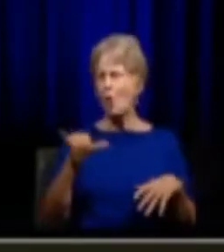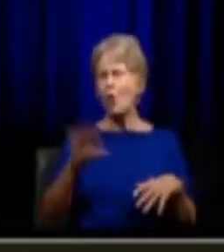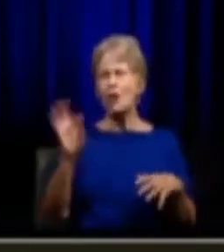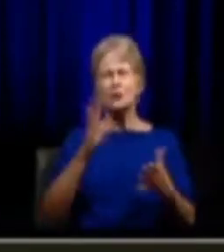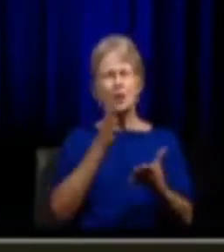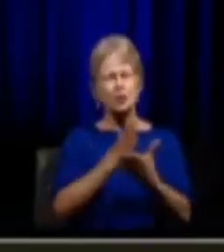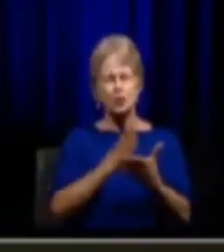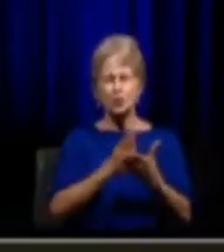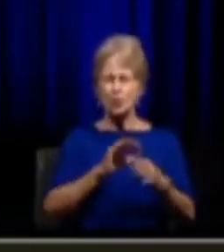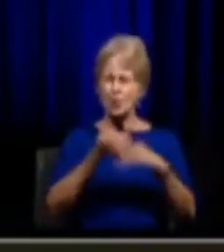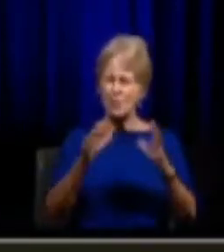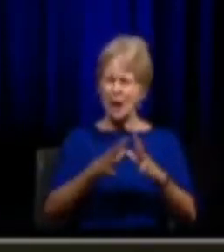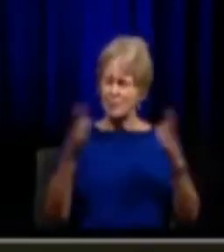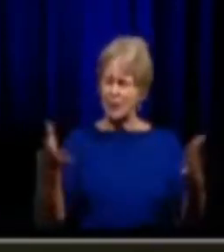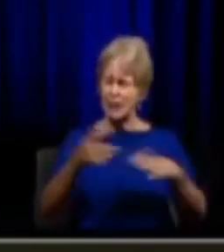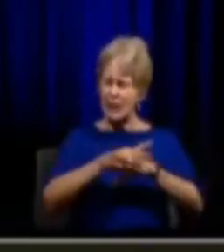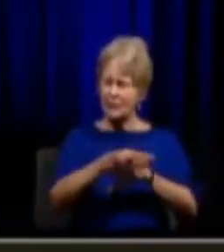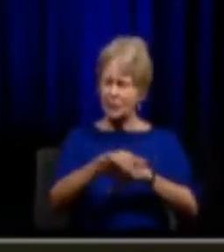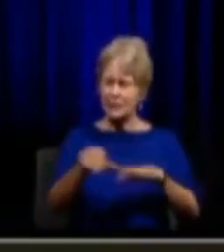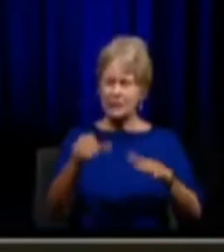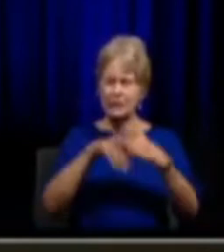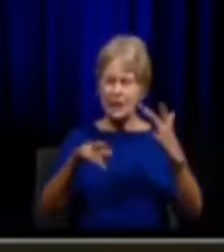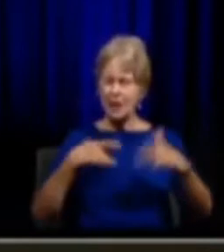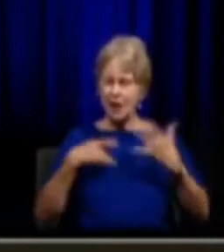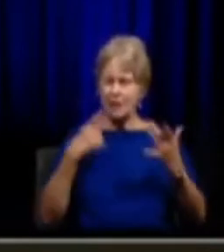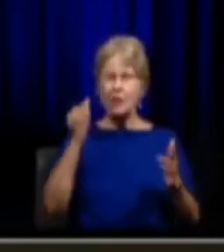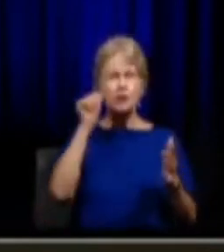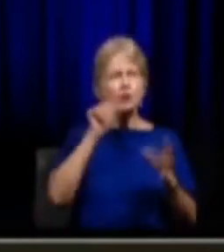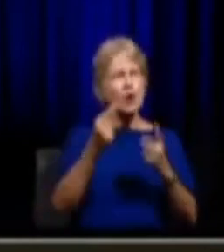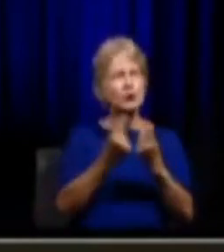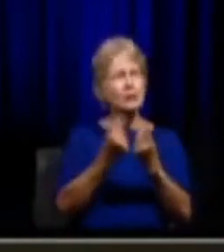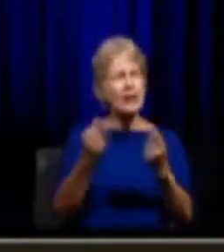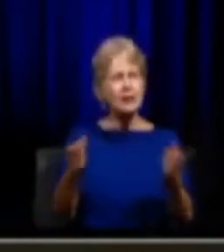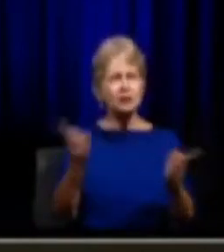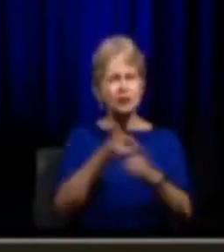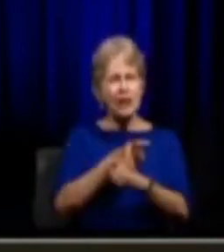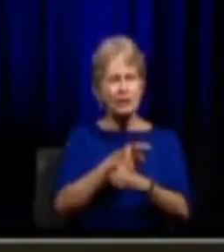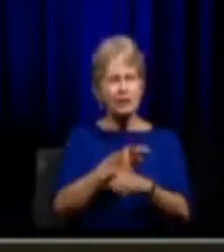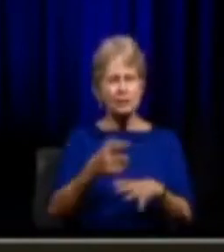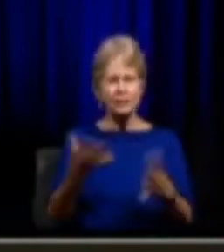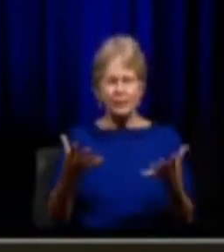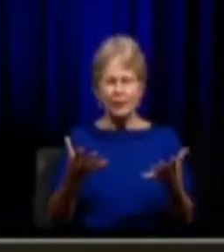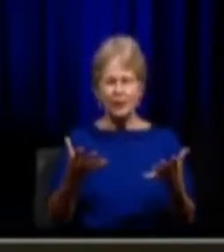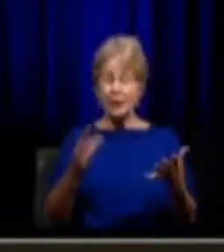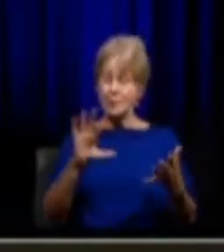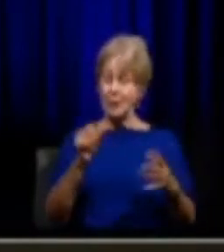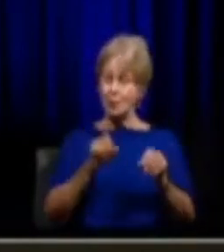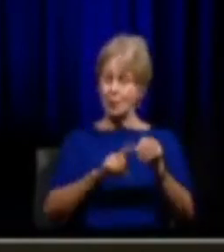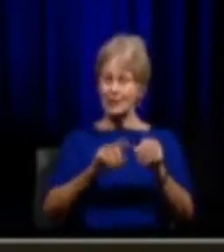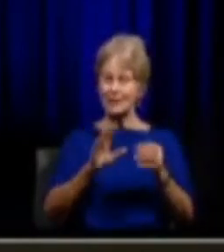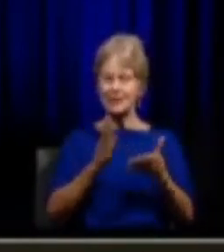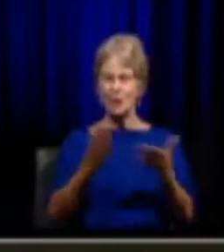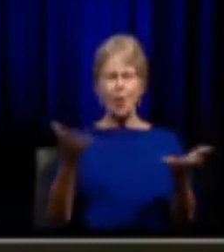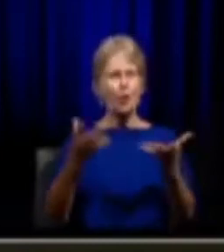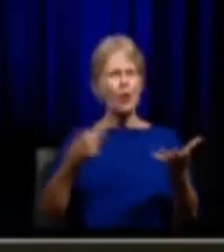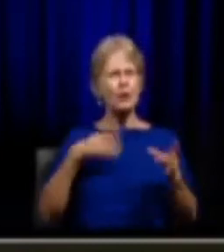the major influences in your life, but you just know something has to change, then maybe your question is, where do I start? I am